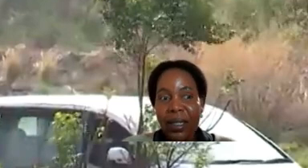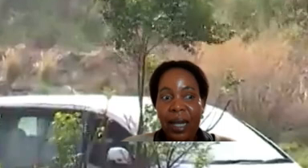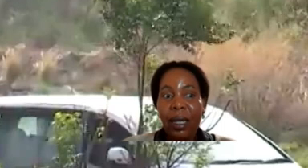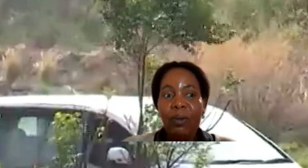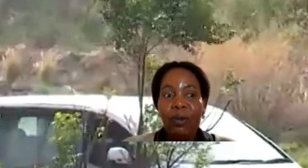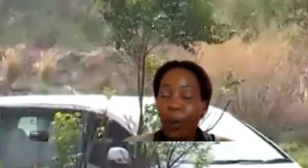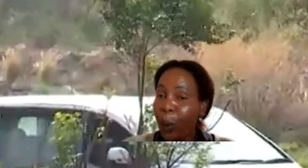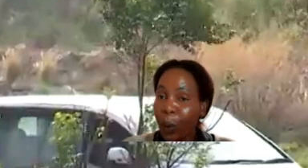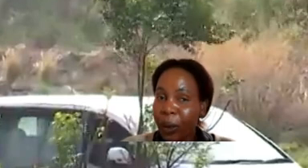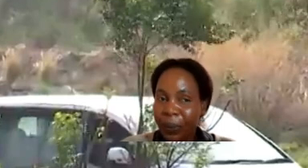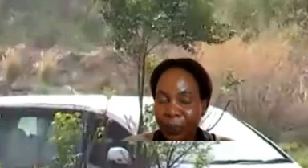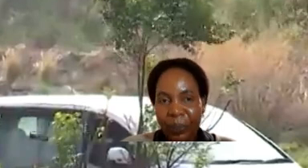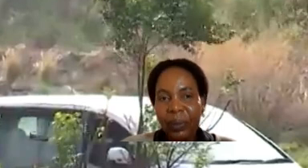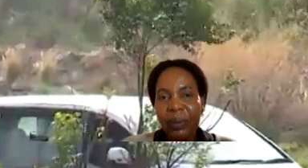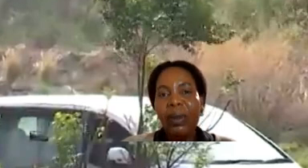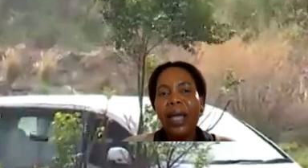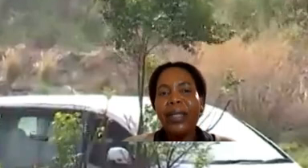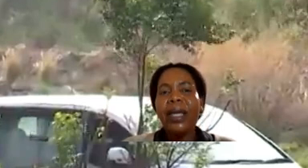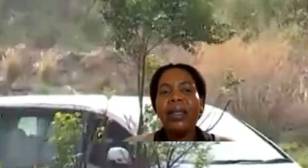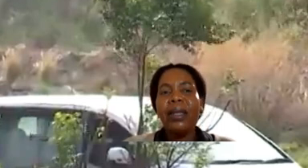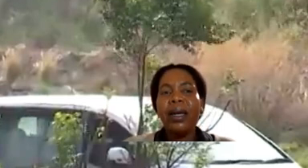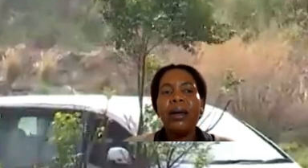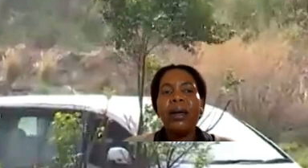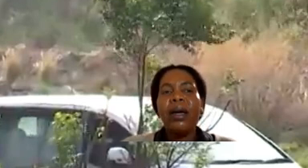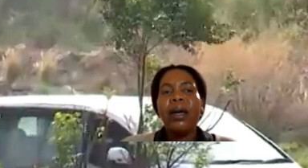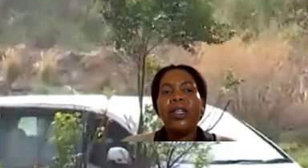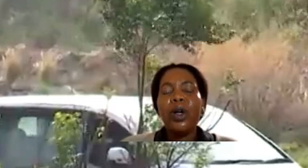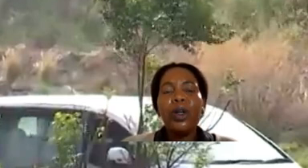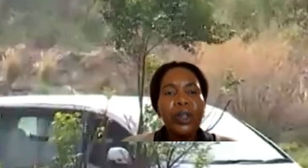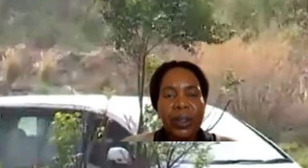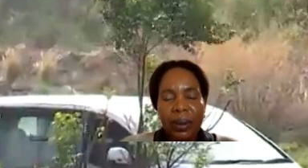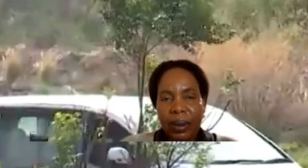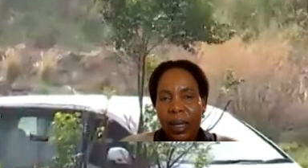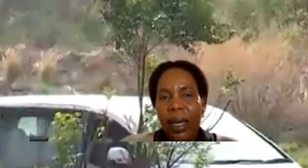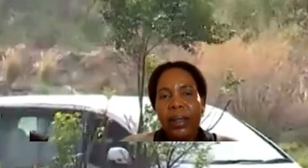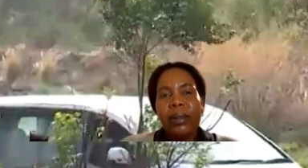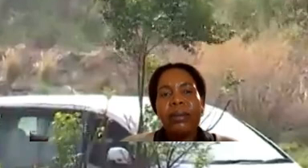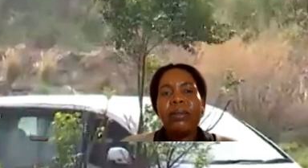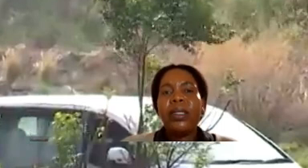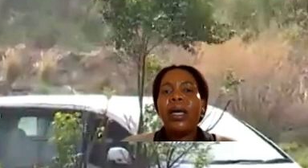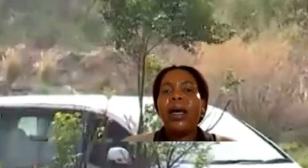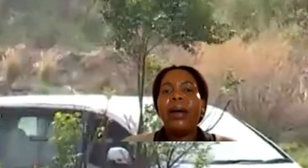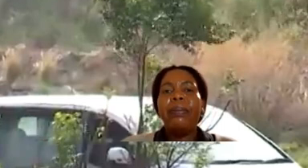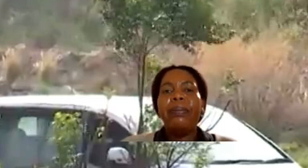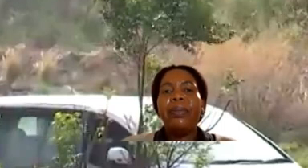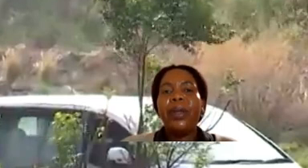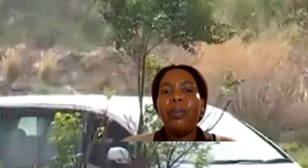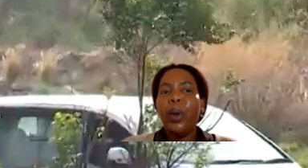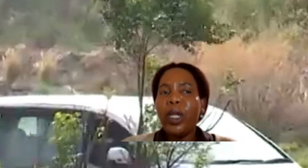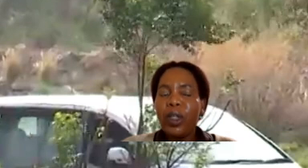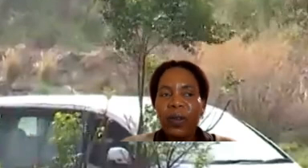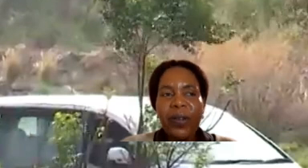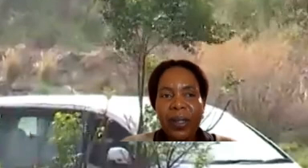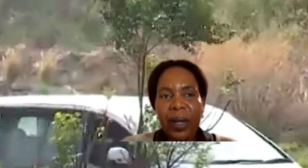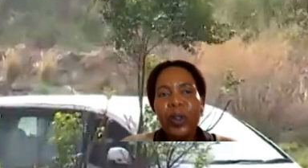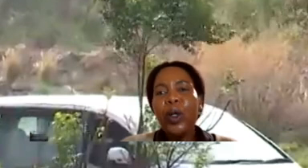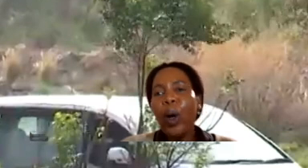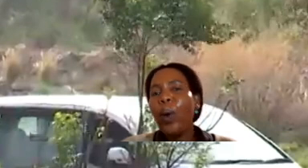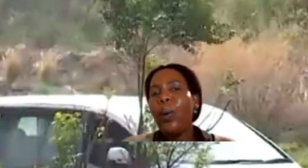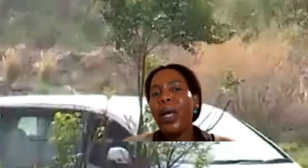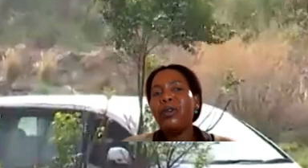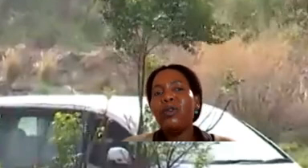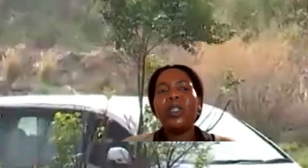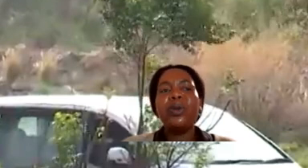and send them food and send their soldiers and the police officer to